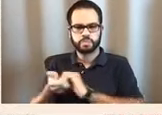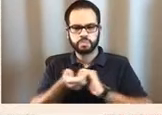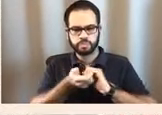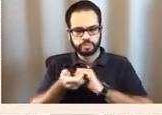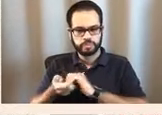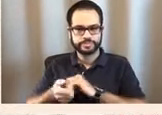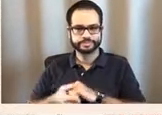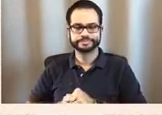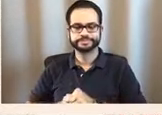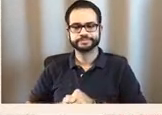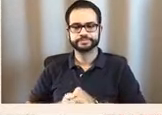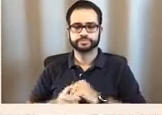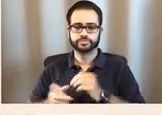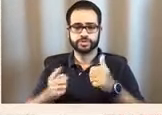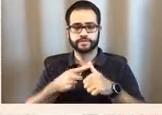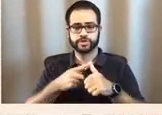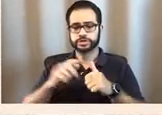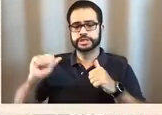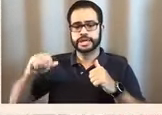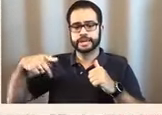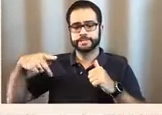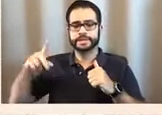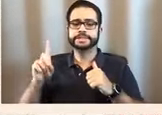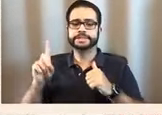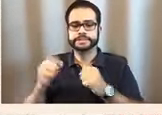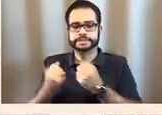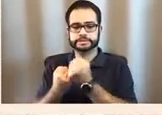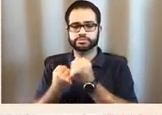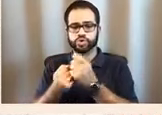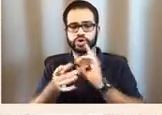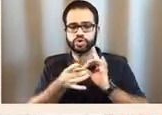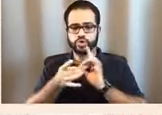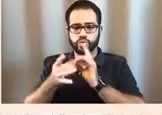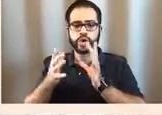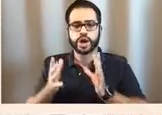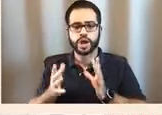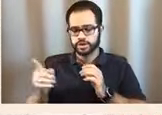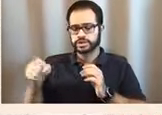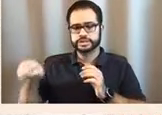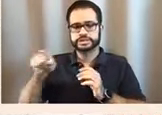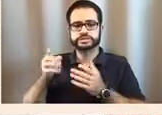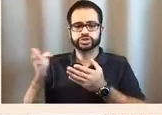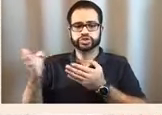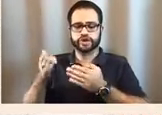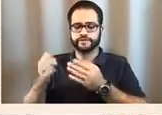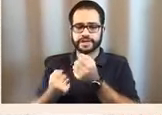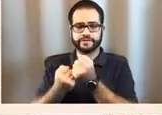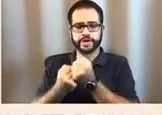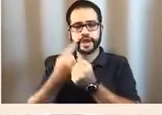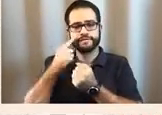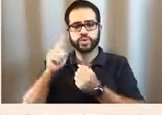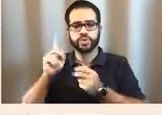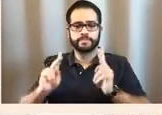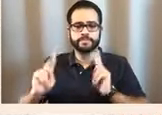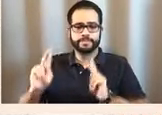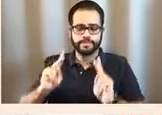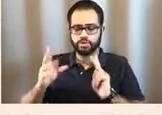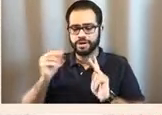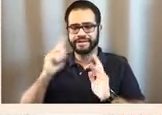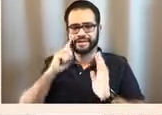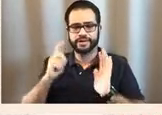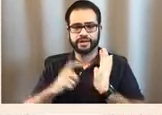First, APD support coordinators. This service of advocating for the individual and identifying,